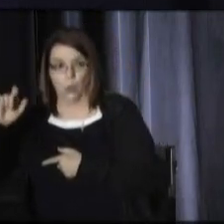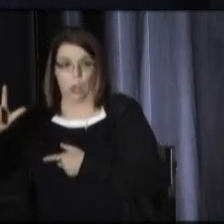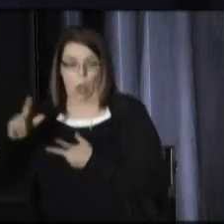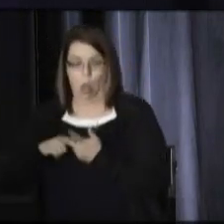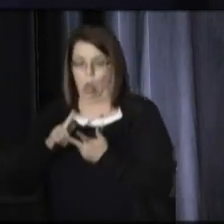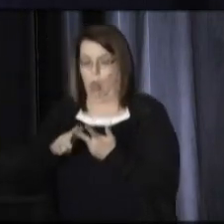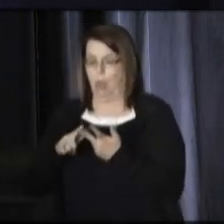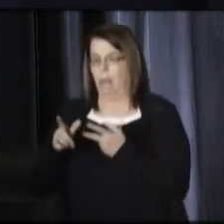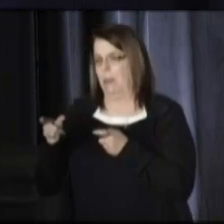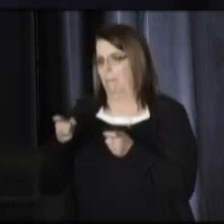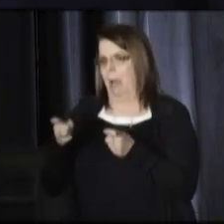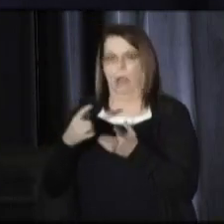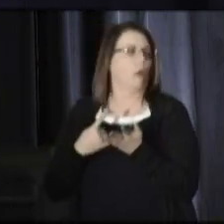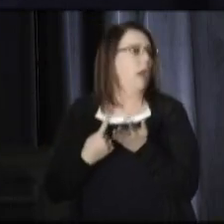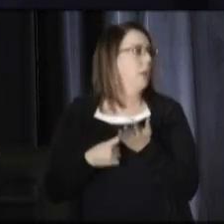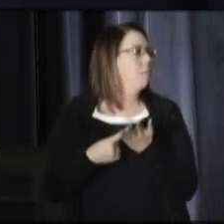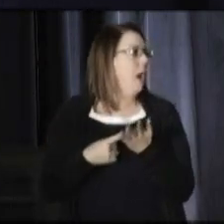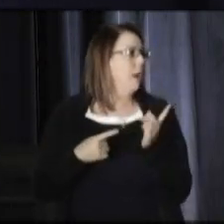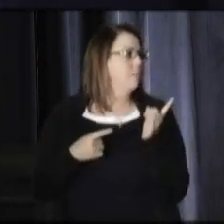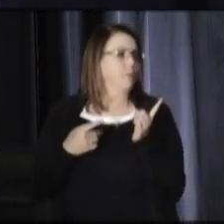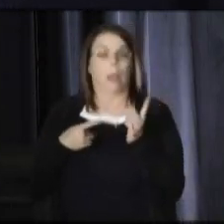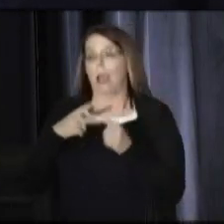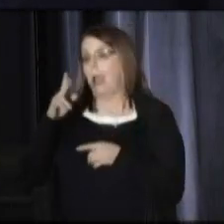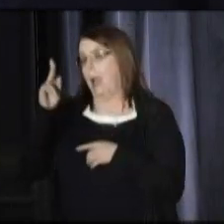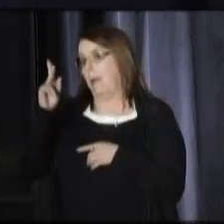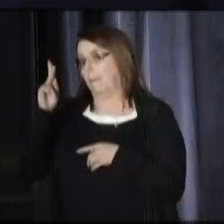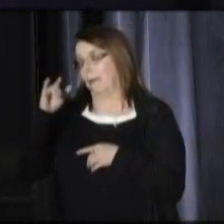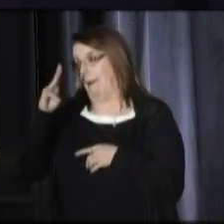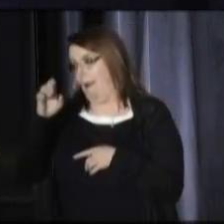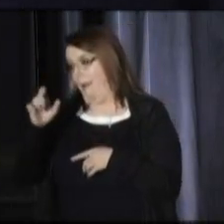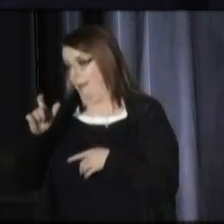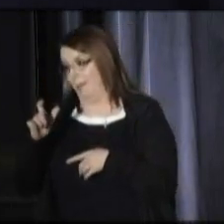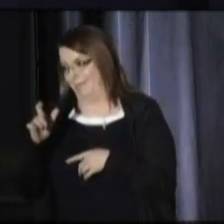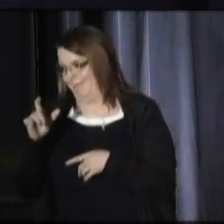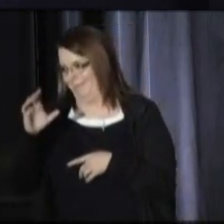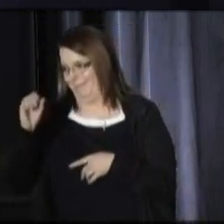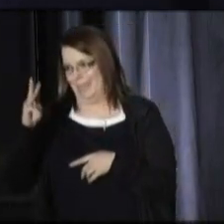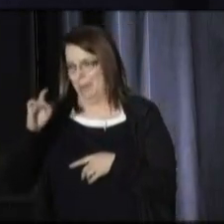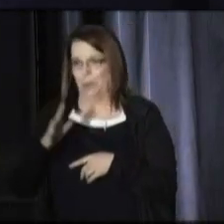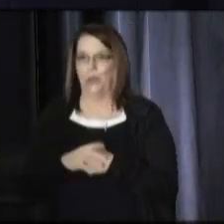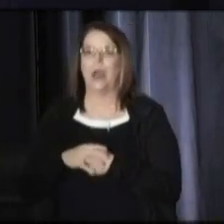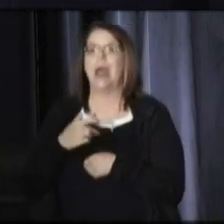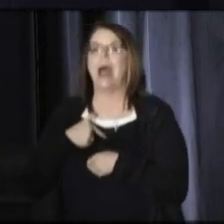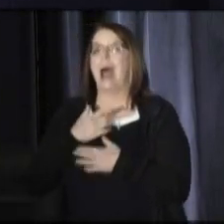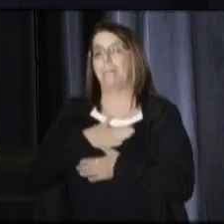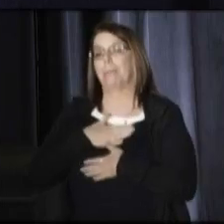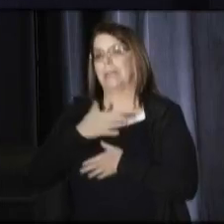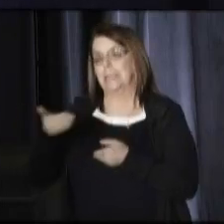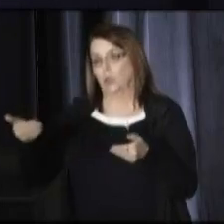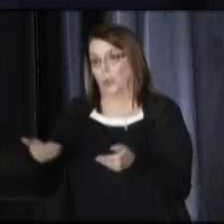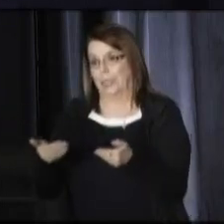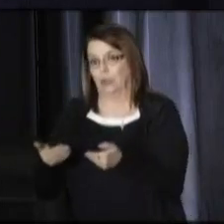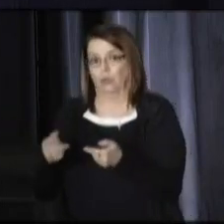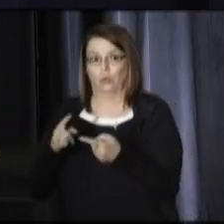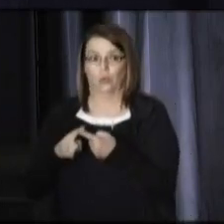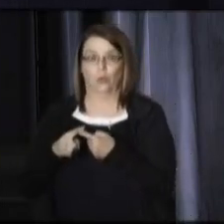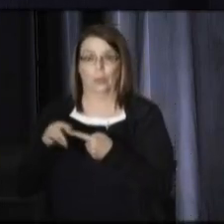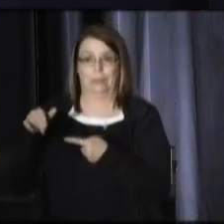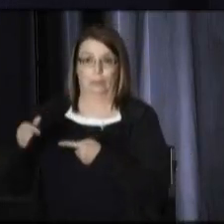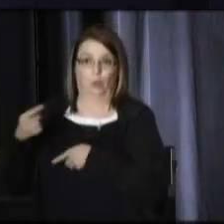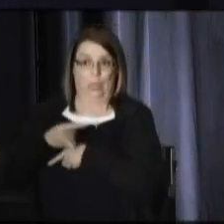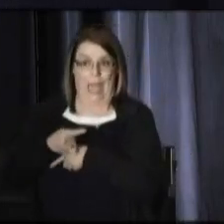everyone. Thank you so much for being here. Welcome to Kundiman's featured reading, Beyond Genres, a reading and discussion